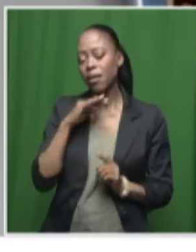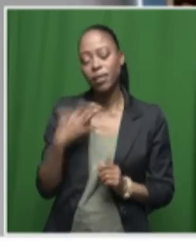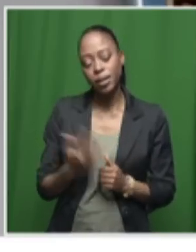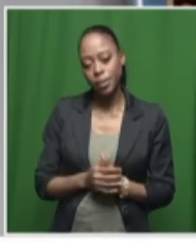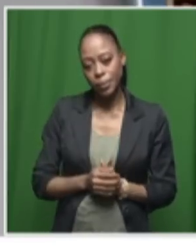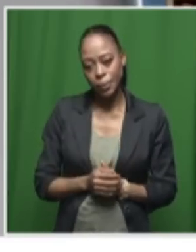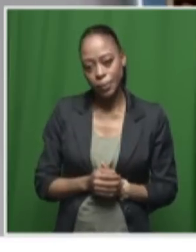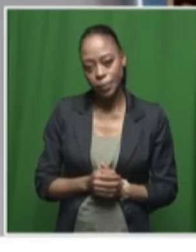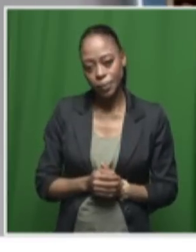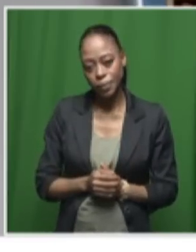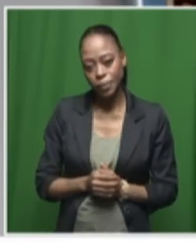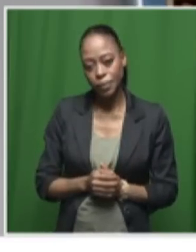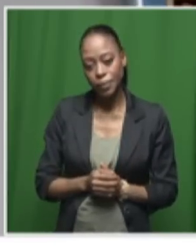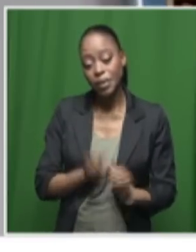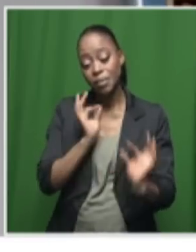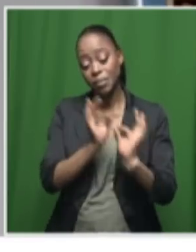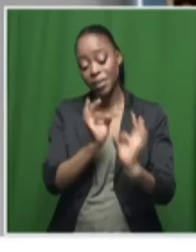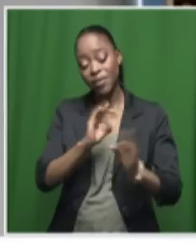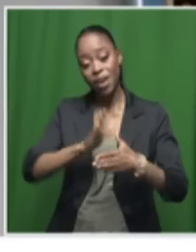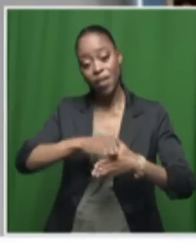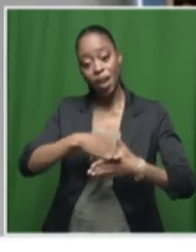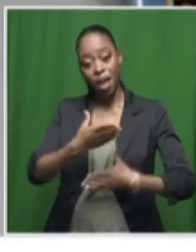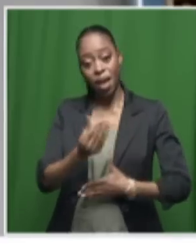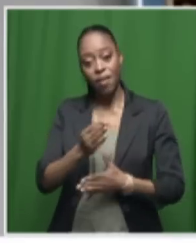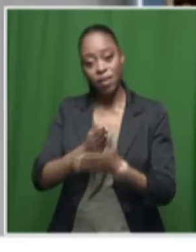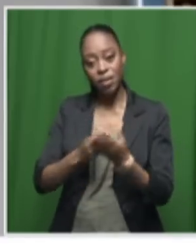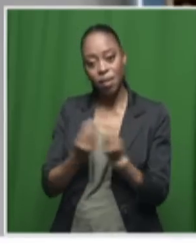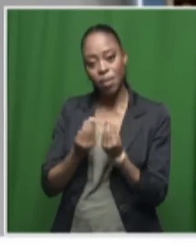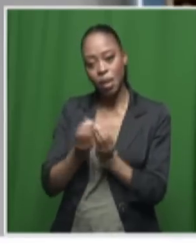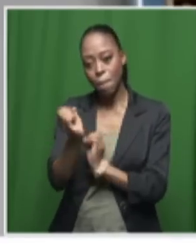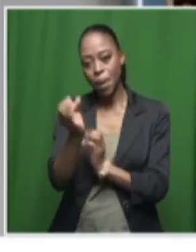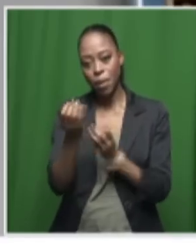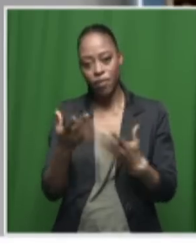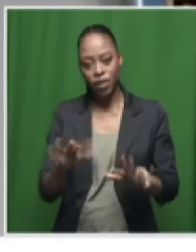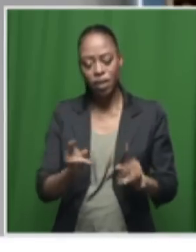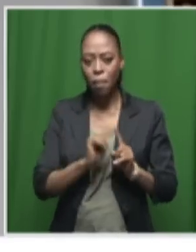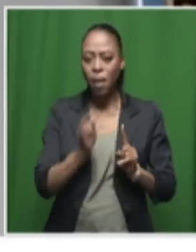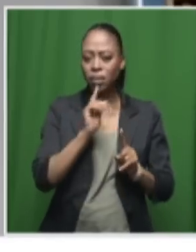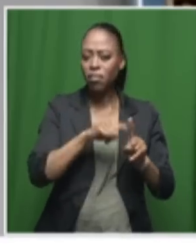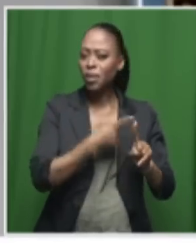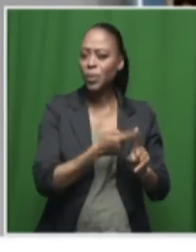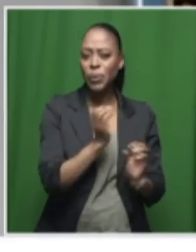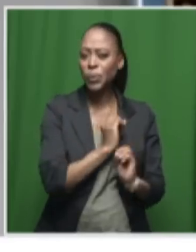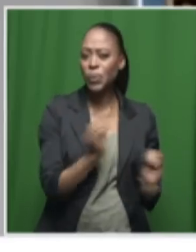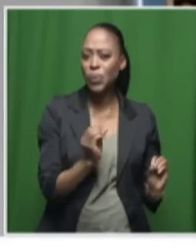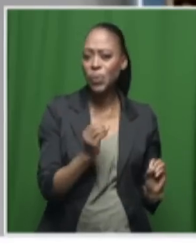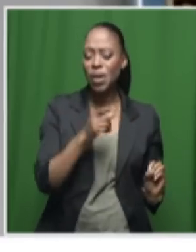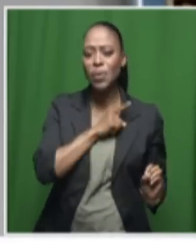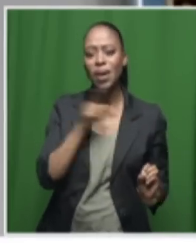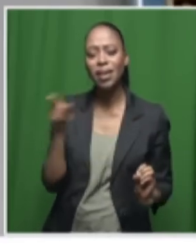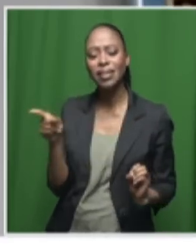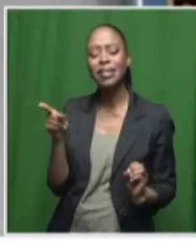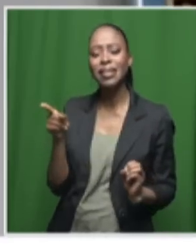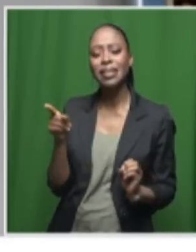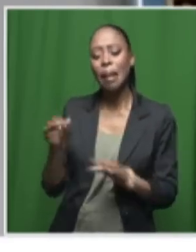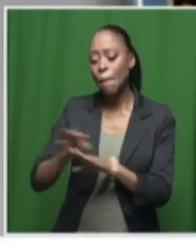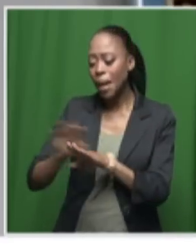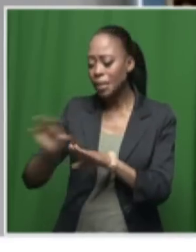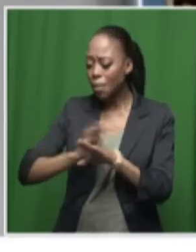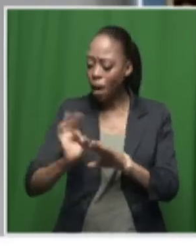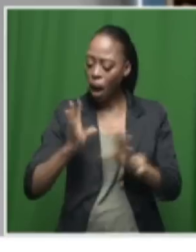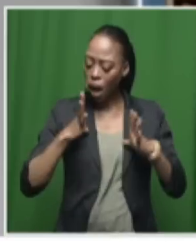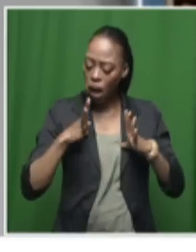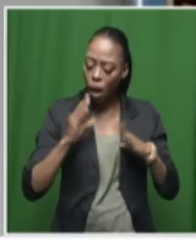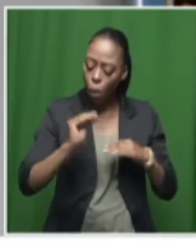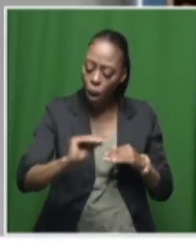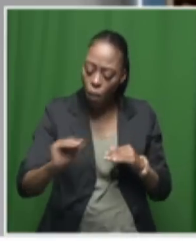some specific reasons for the second quarter. You mentioned some of those, but that's not an excuse, because we should have had plans in place